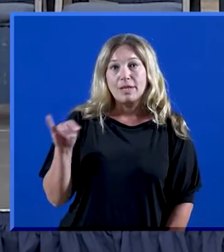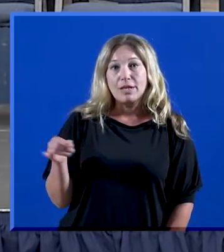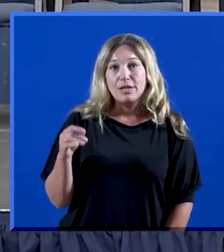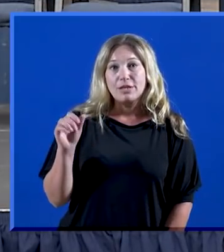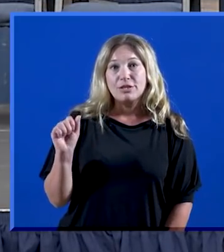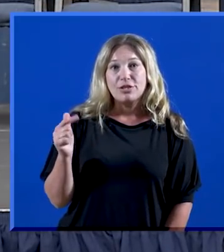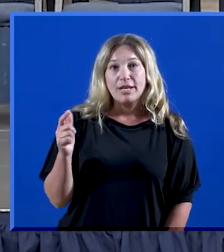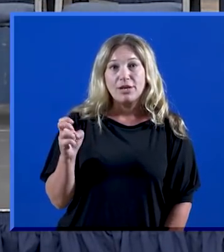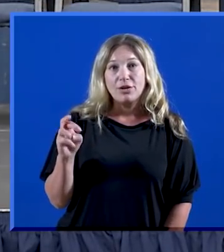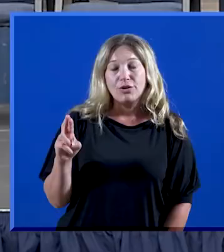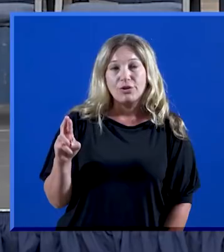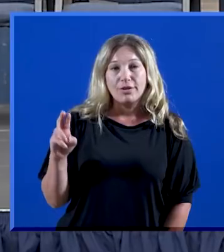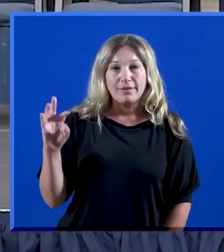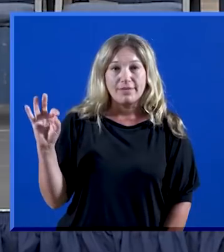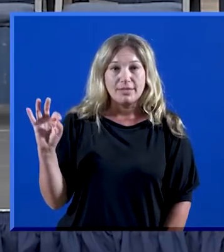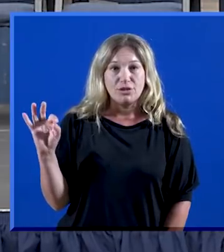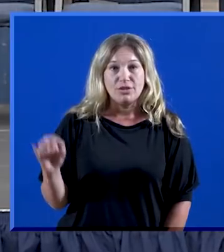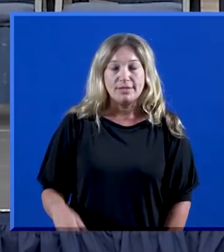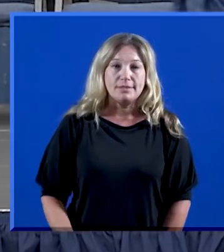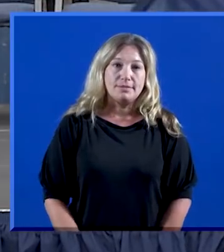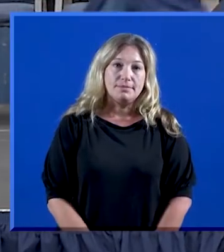Jager Fazekas.